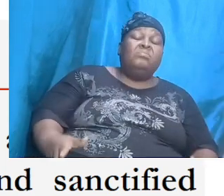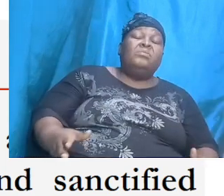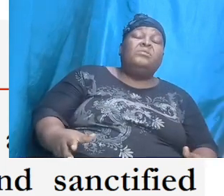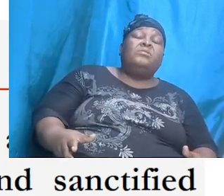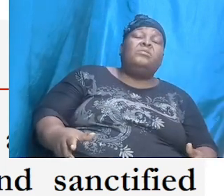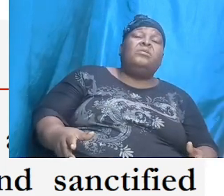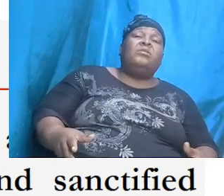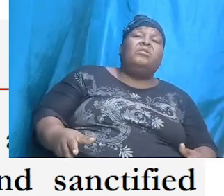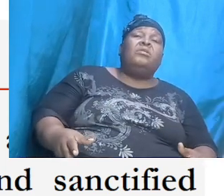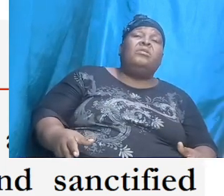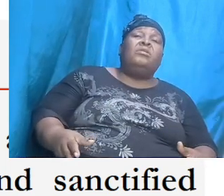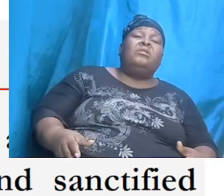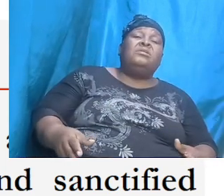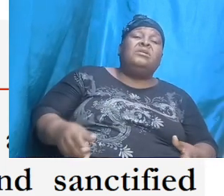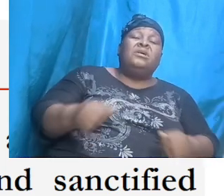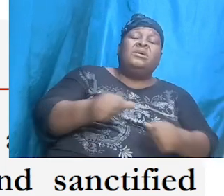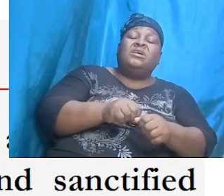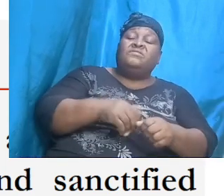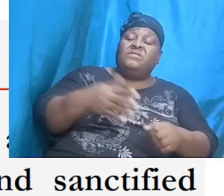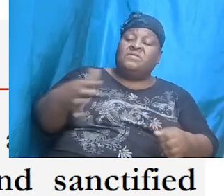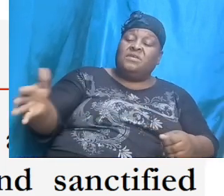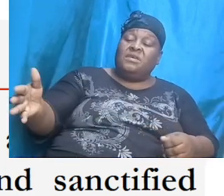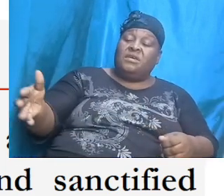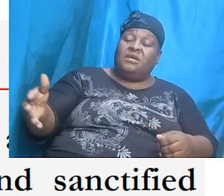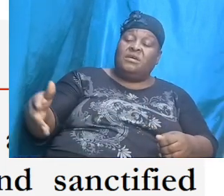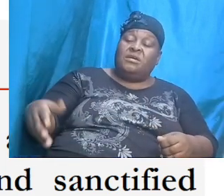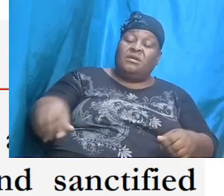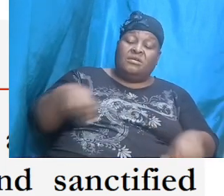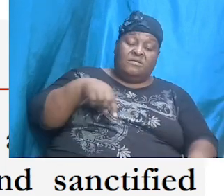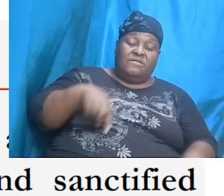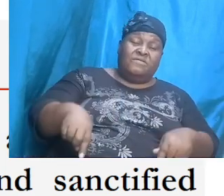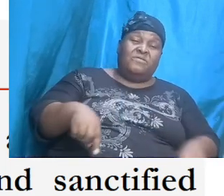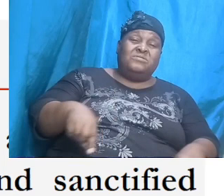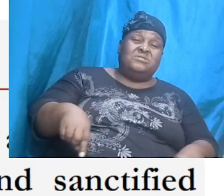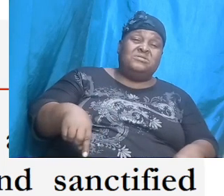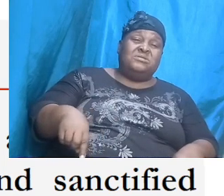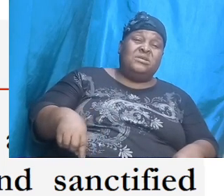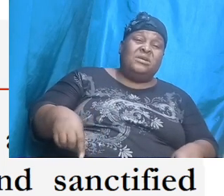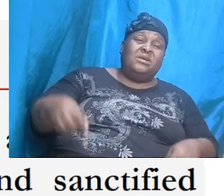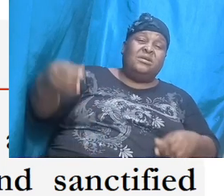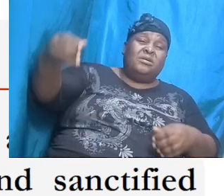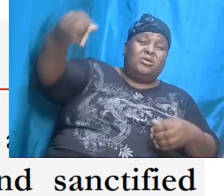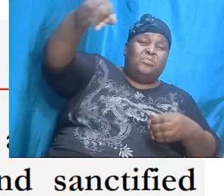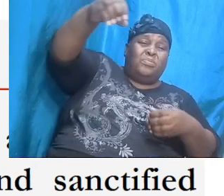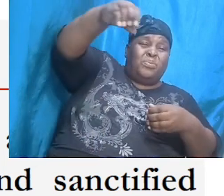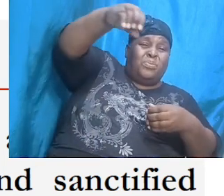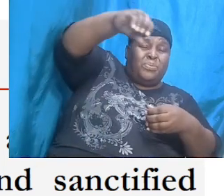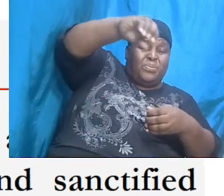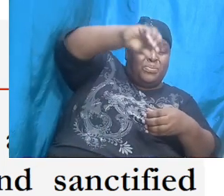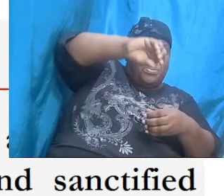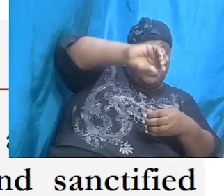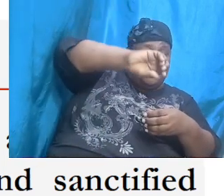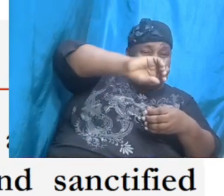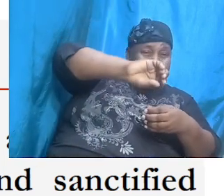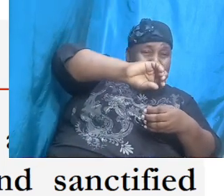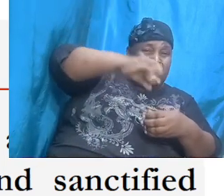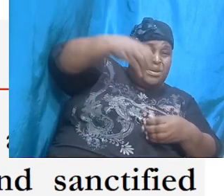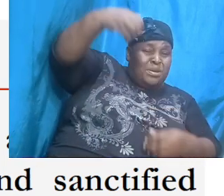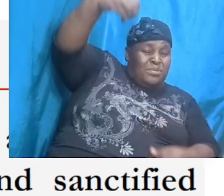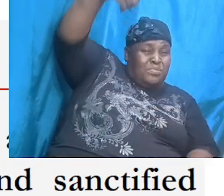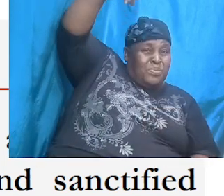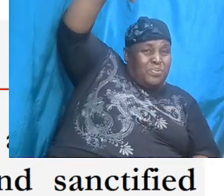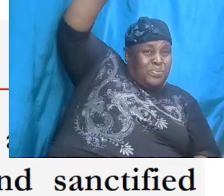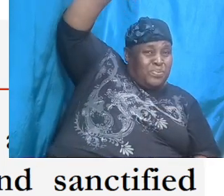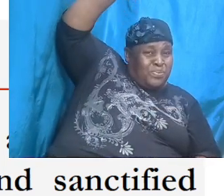upon the laver and his foot. But look what he did now. And he poured of the anointing oil upon Aaron's head